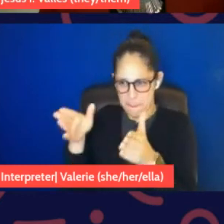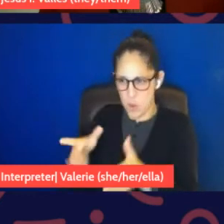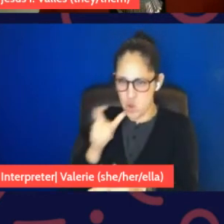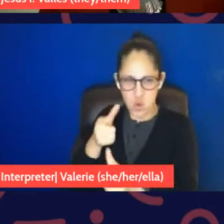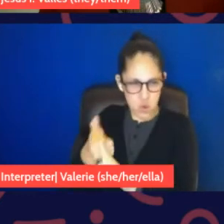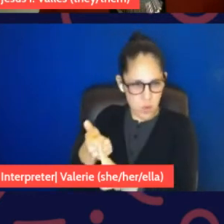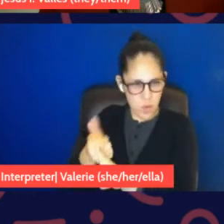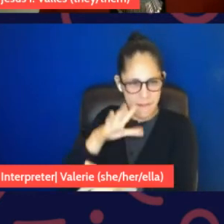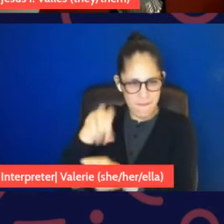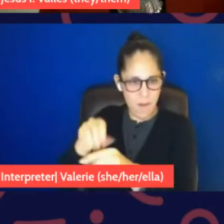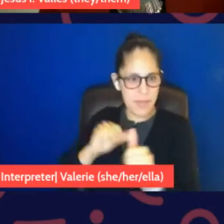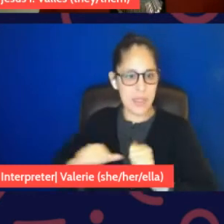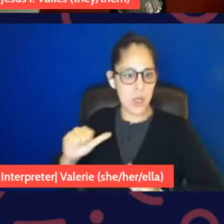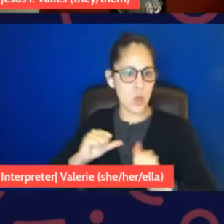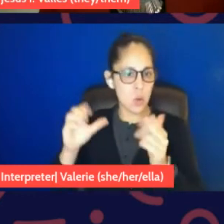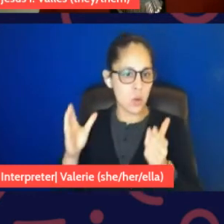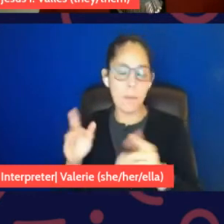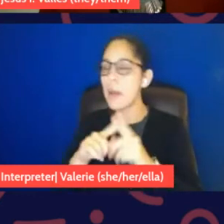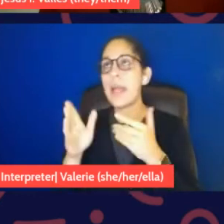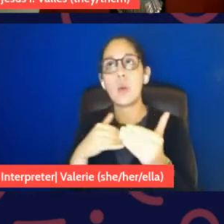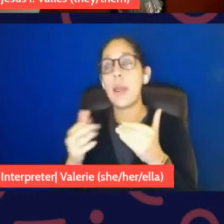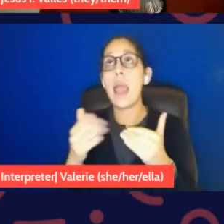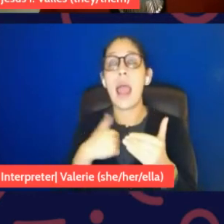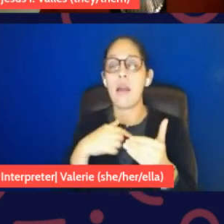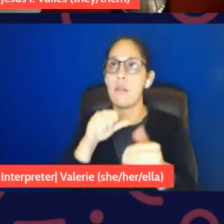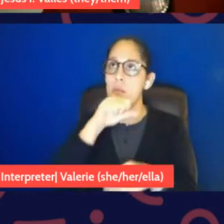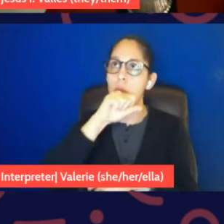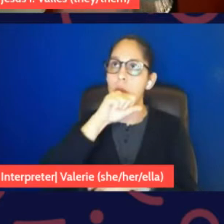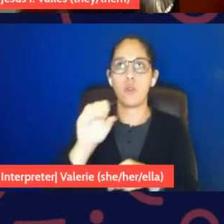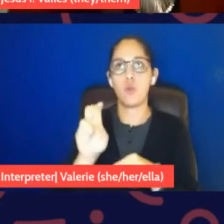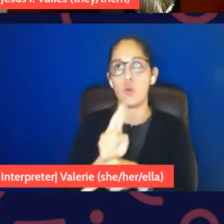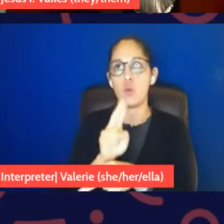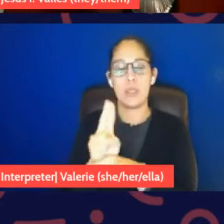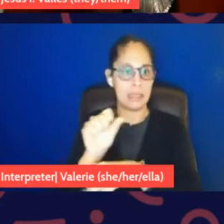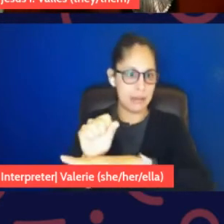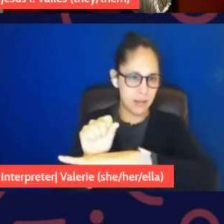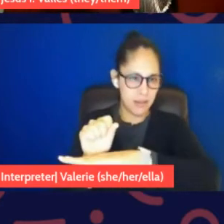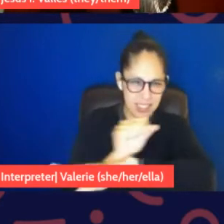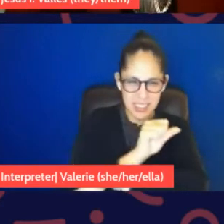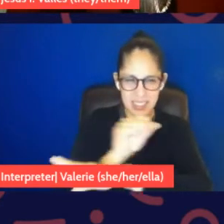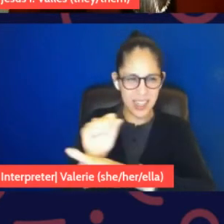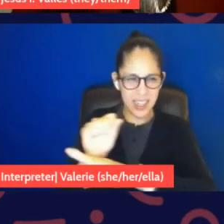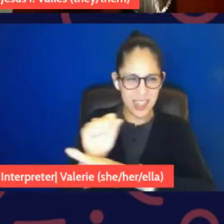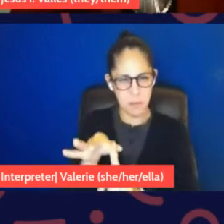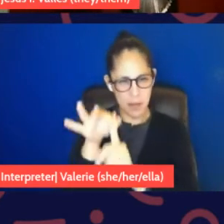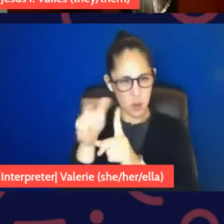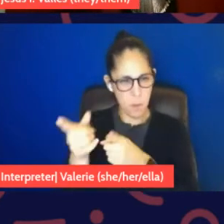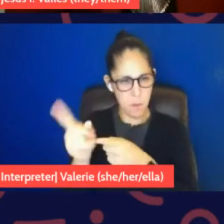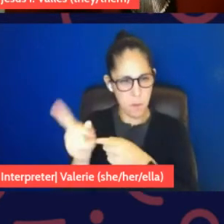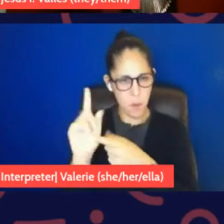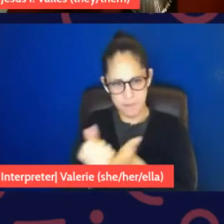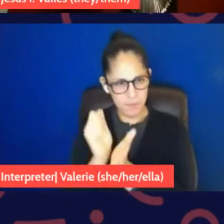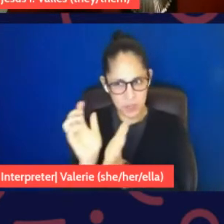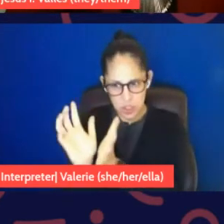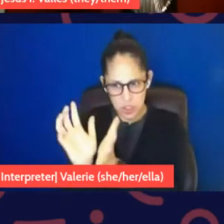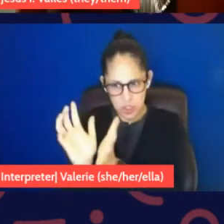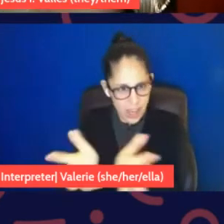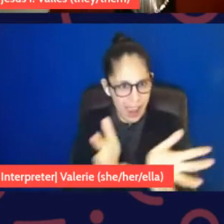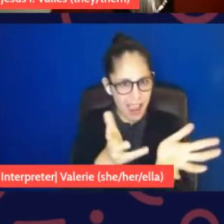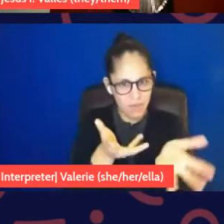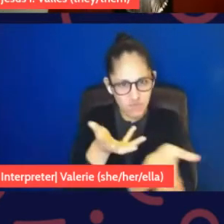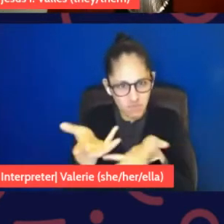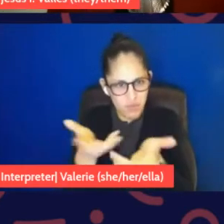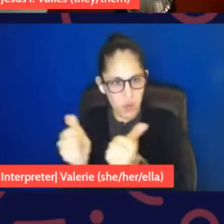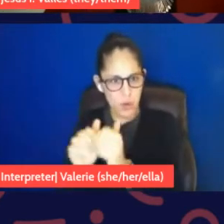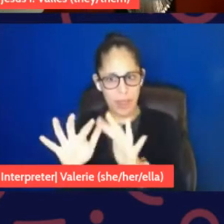the stage at this unique moment in which I have to talk to your audience, which becomes your congregation